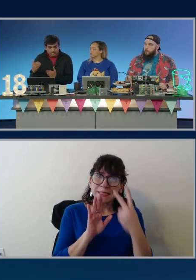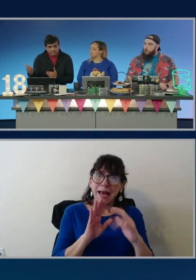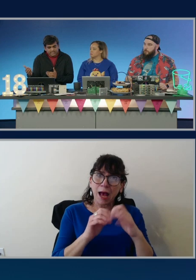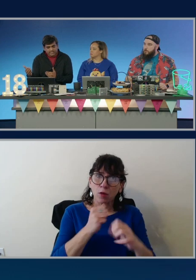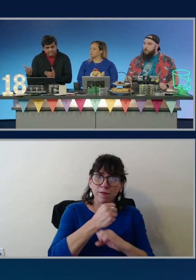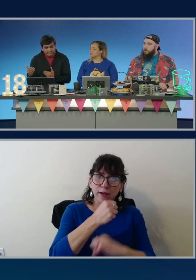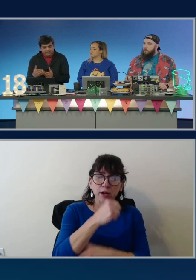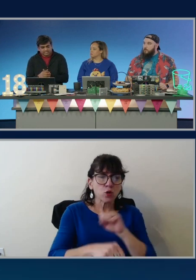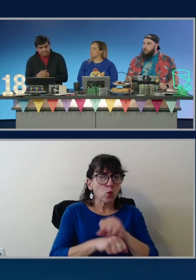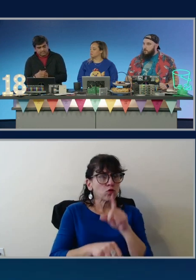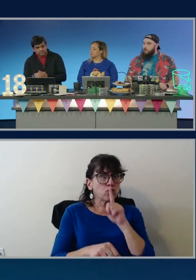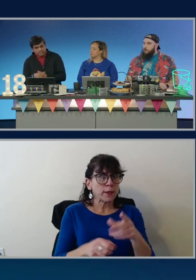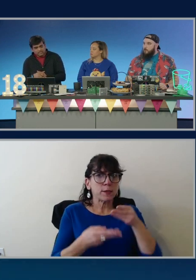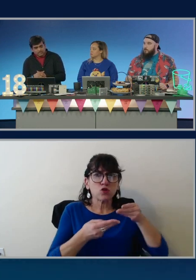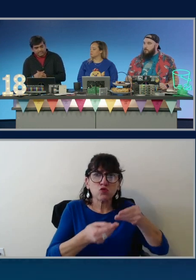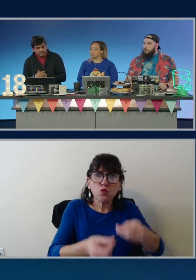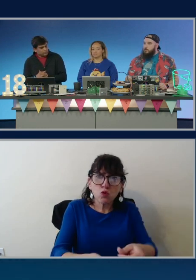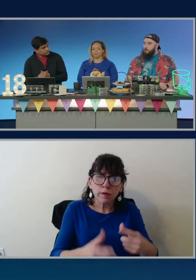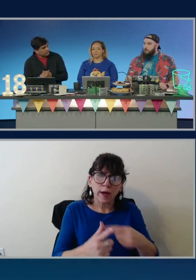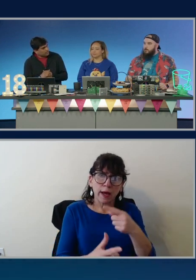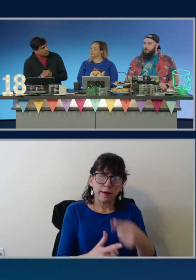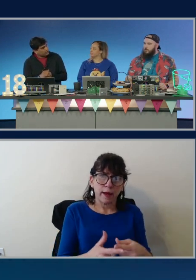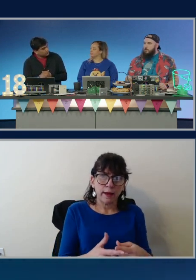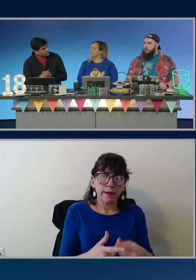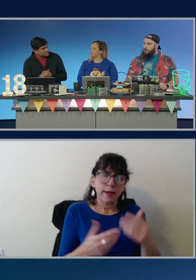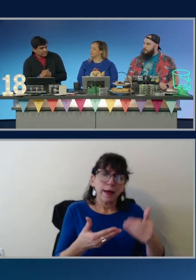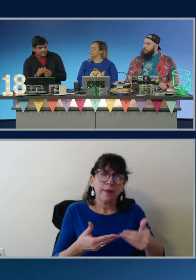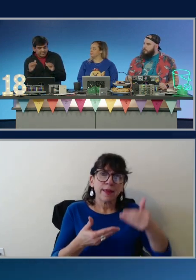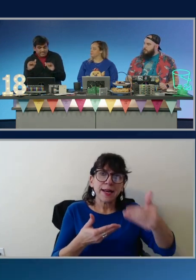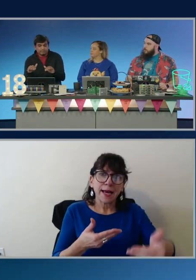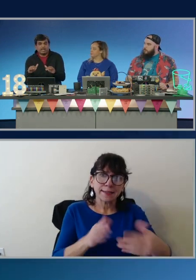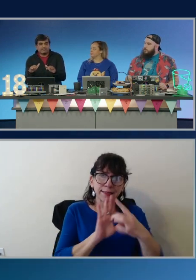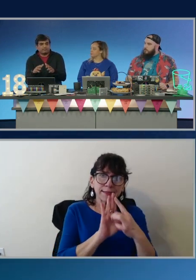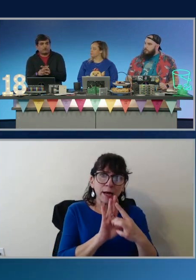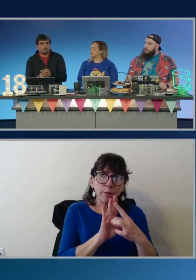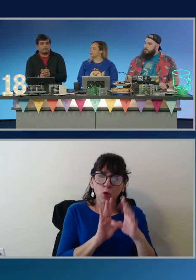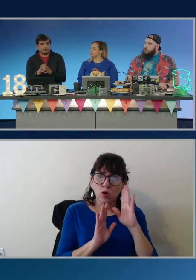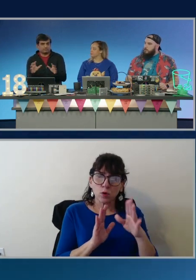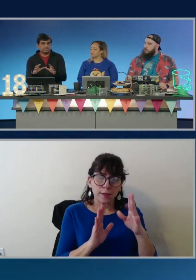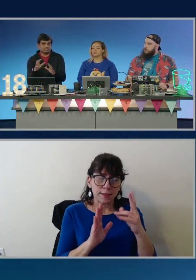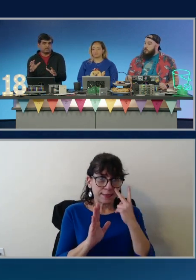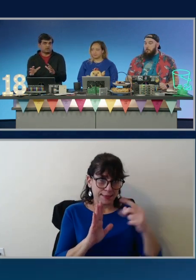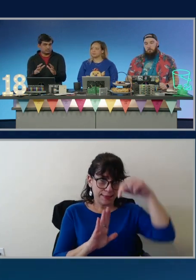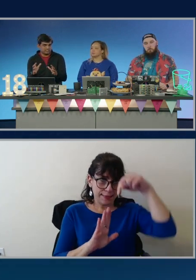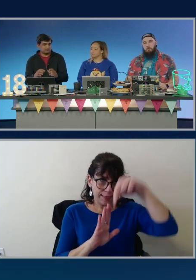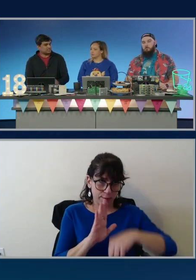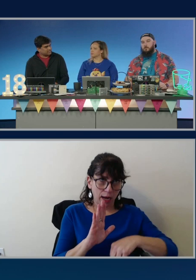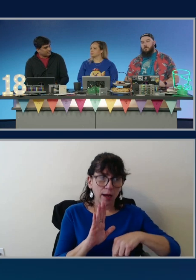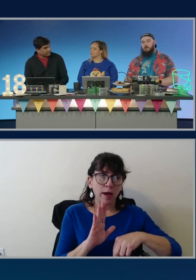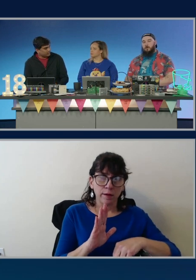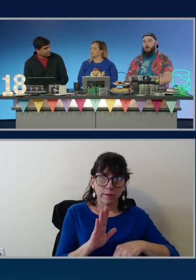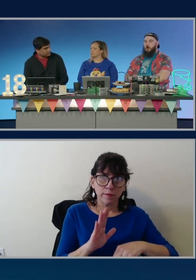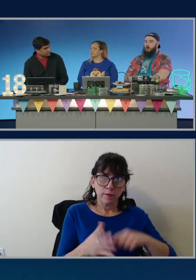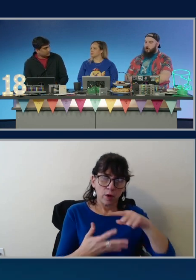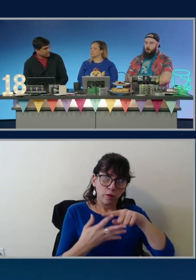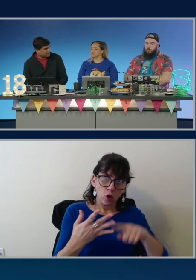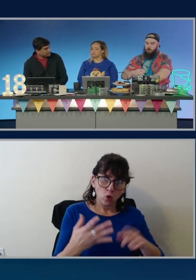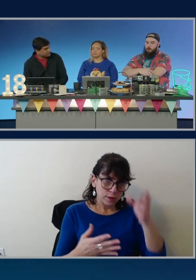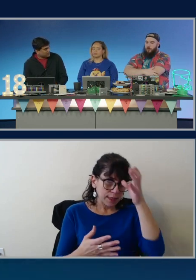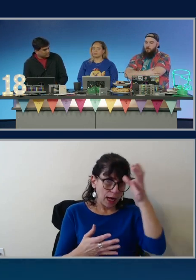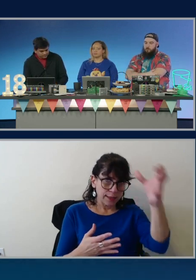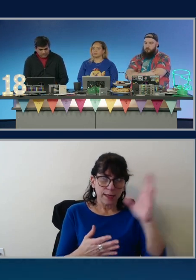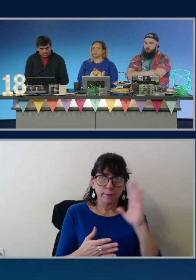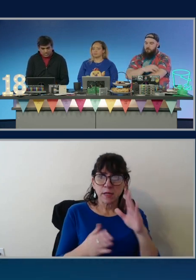then throughout the day, in the next demos, we are going to see deep dive on few of these concepts that we are going to show